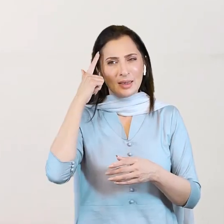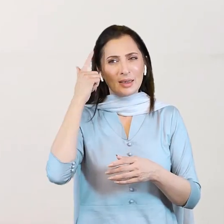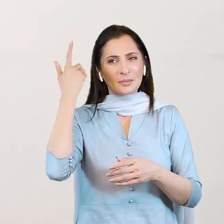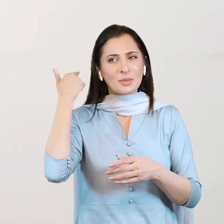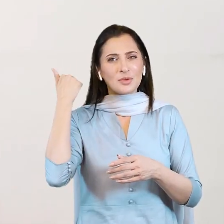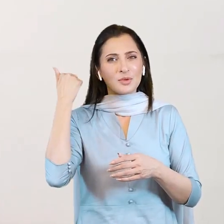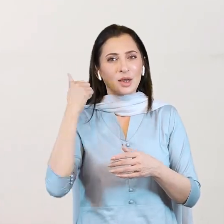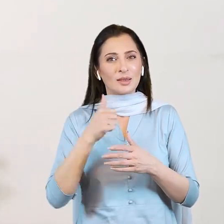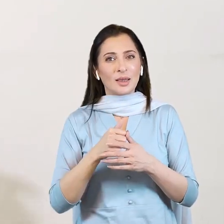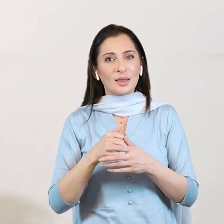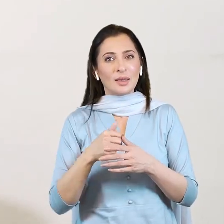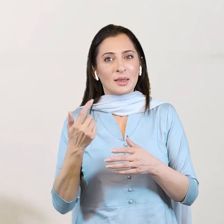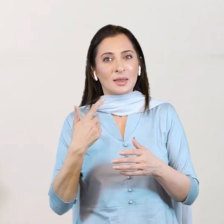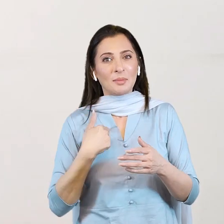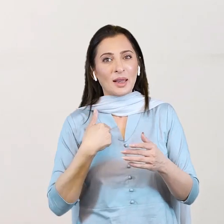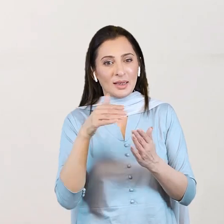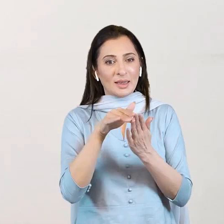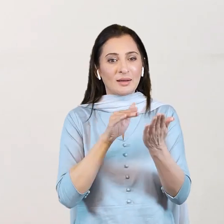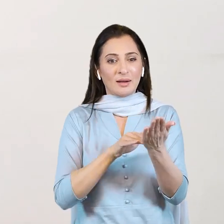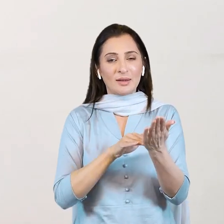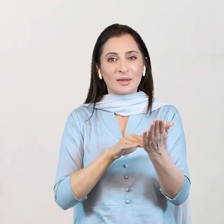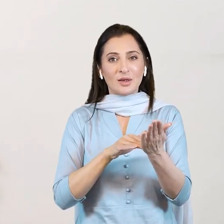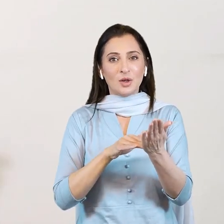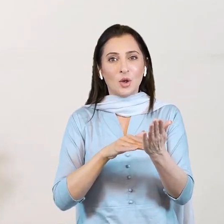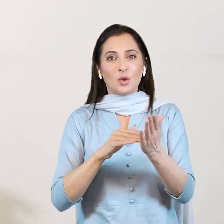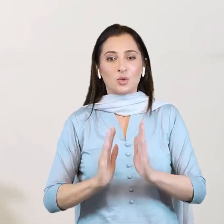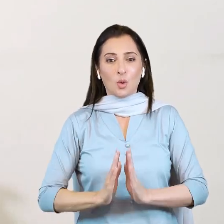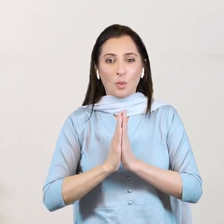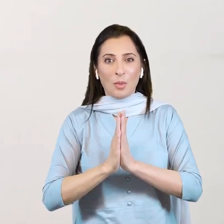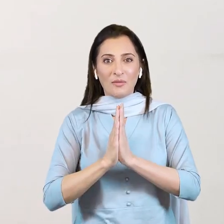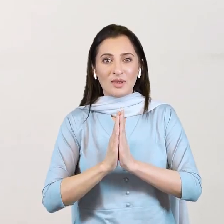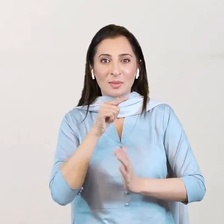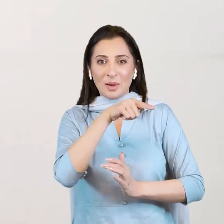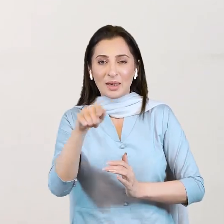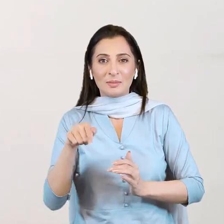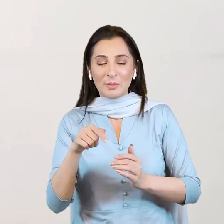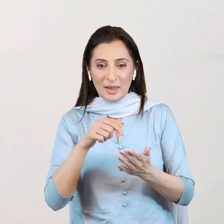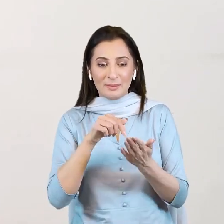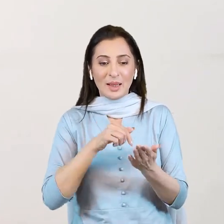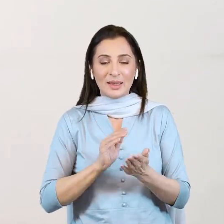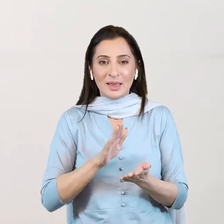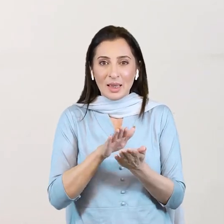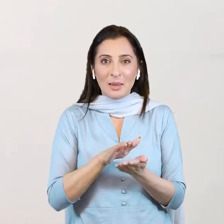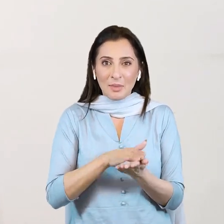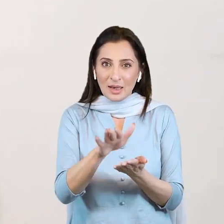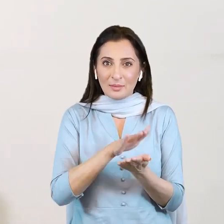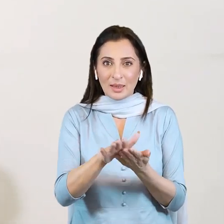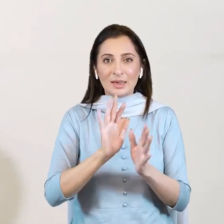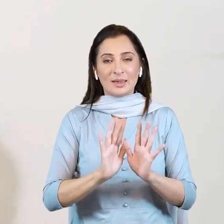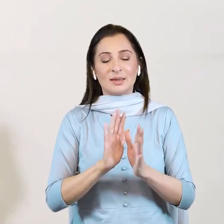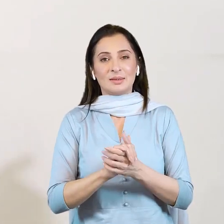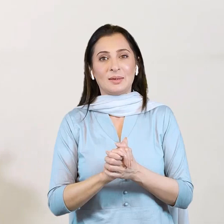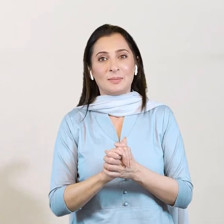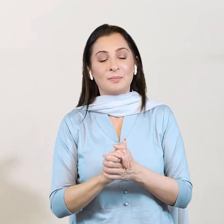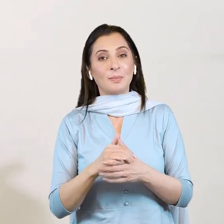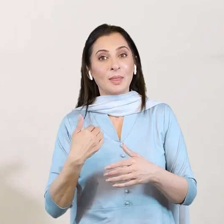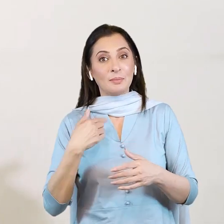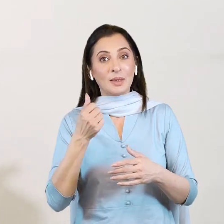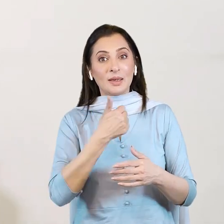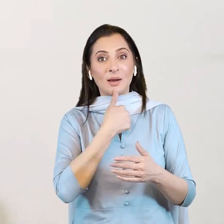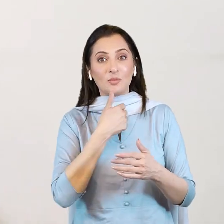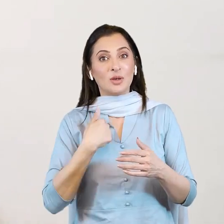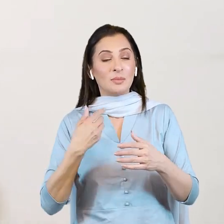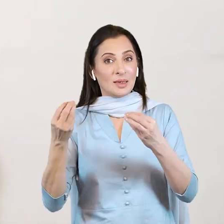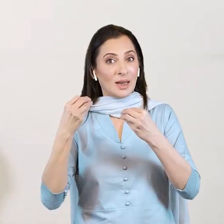forgiveness. It got published in a magazine in Oman, and one of my father's co-workers read it. He mentioned how he had recently been in an argument with